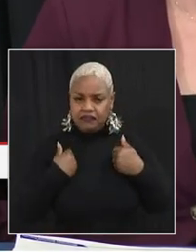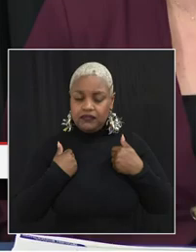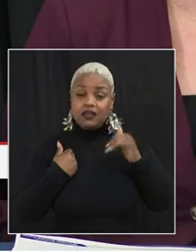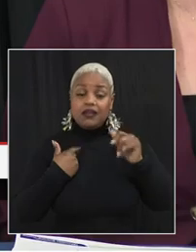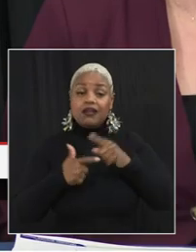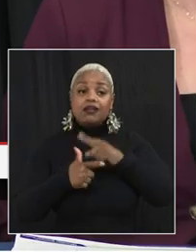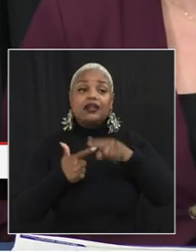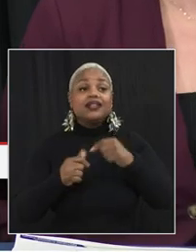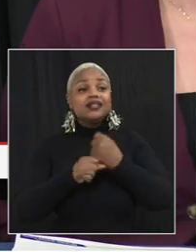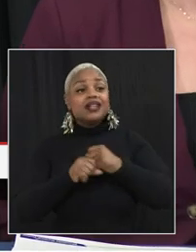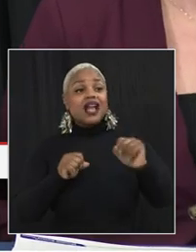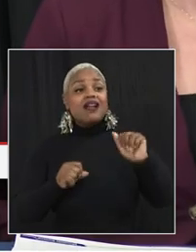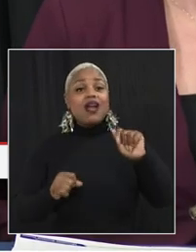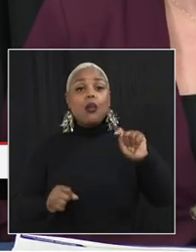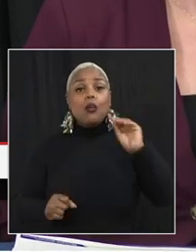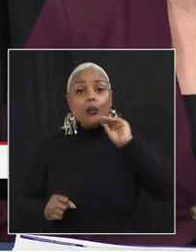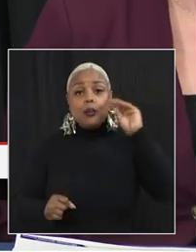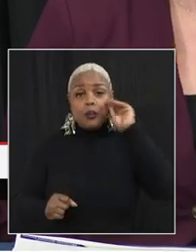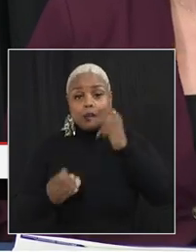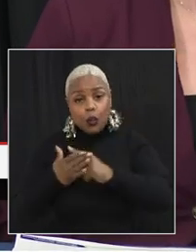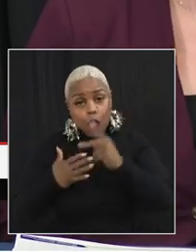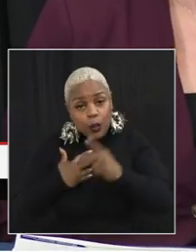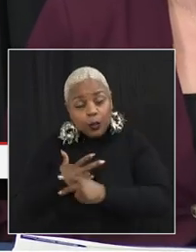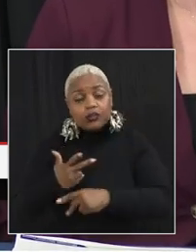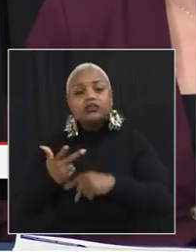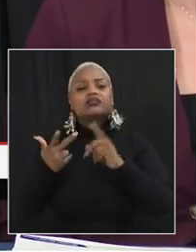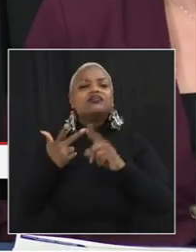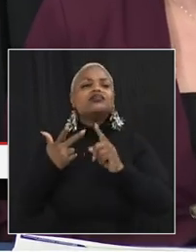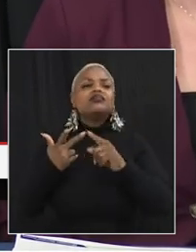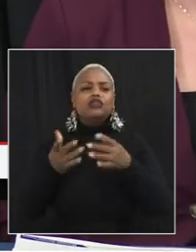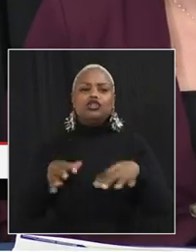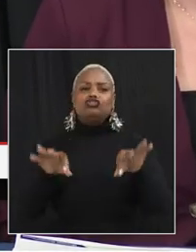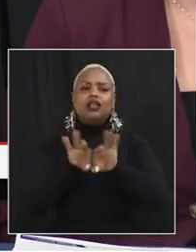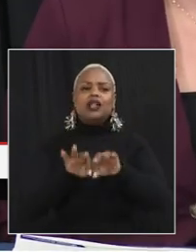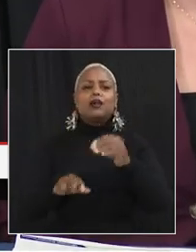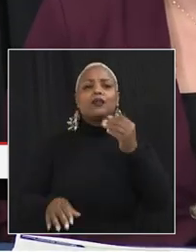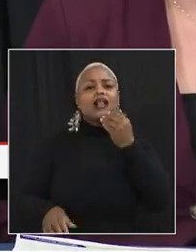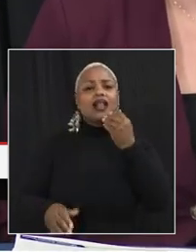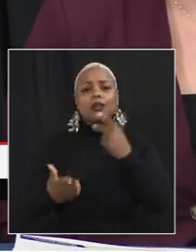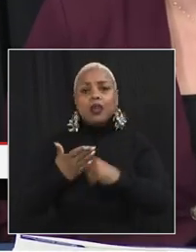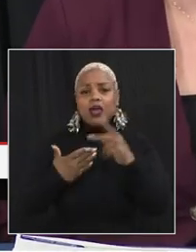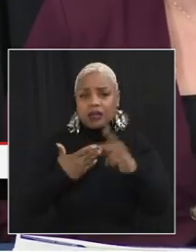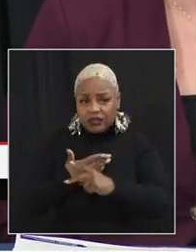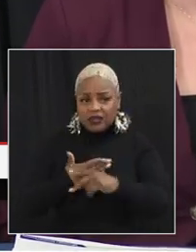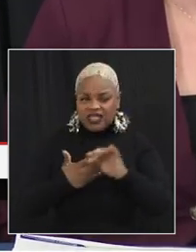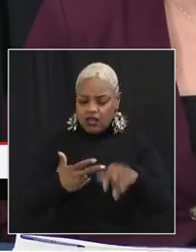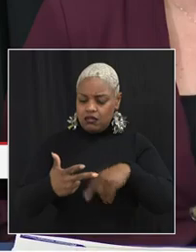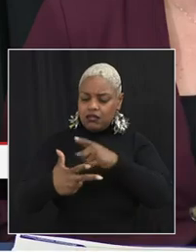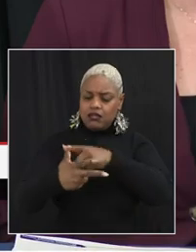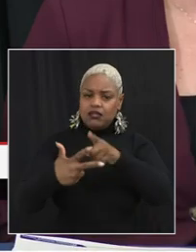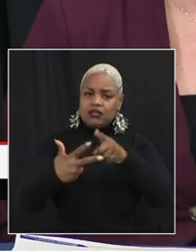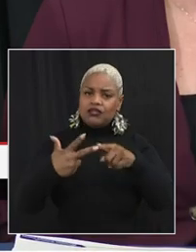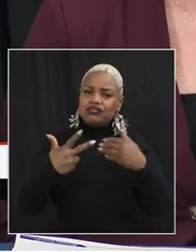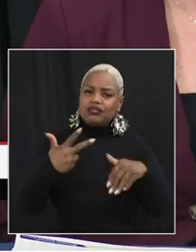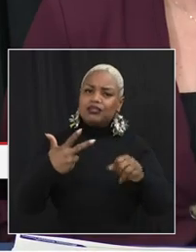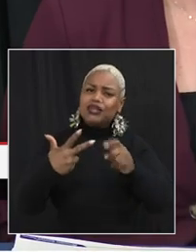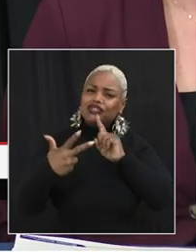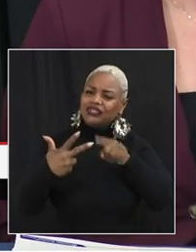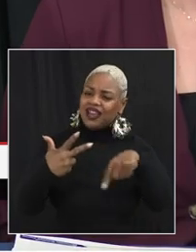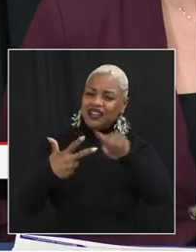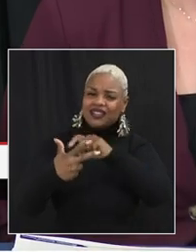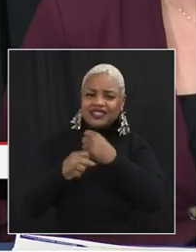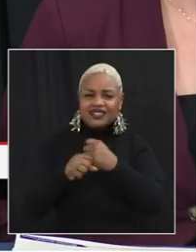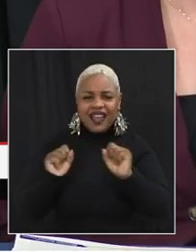at Home, and our critical meals program, all designed to keep you safe, nourished, and